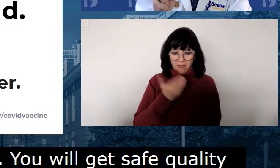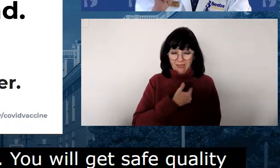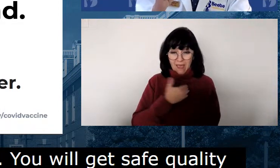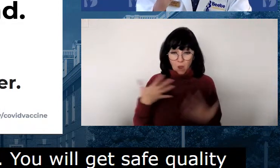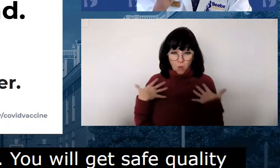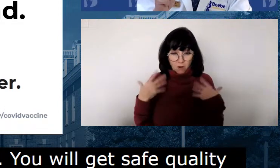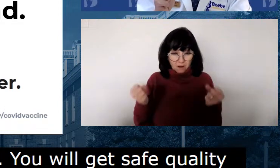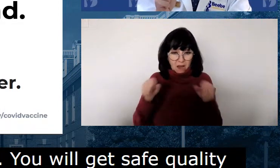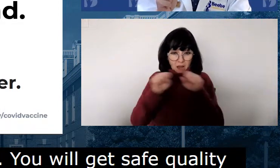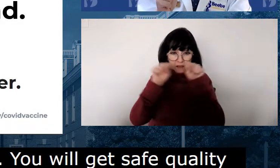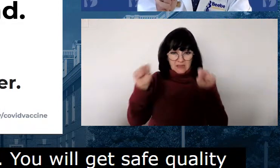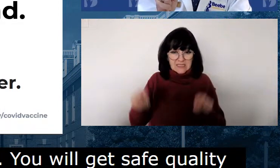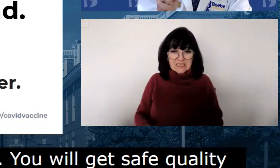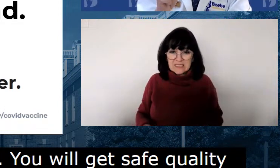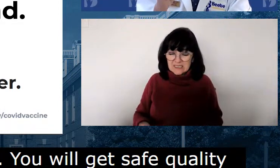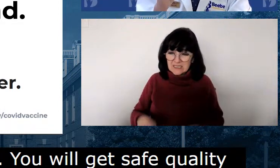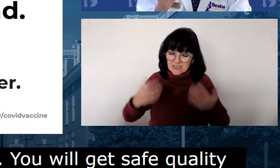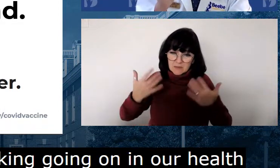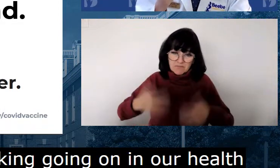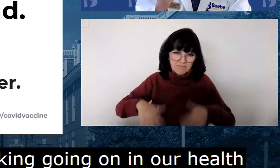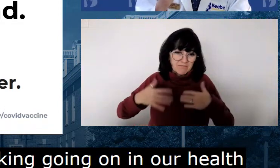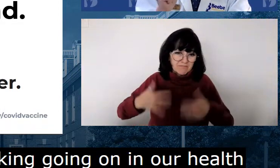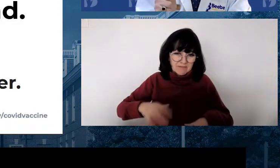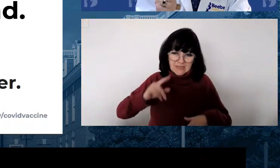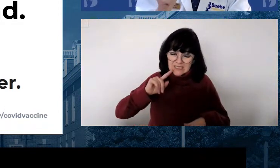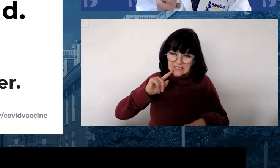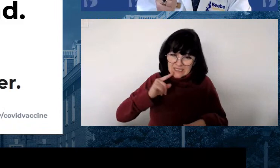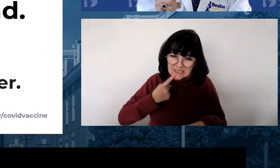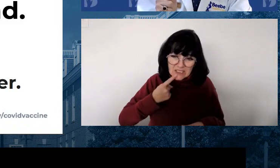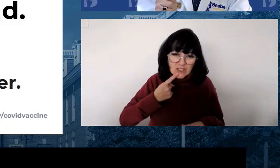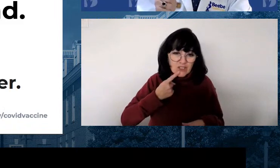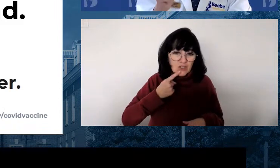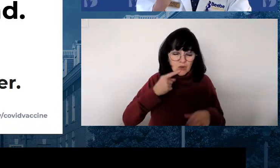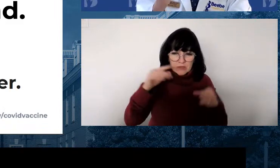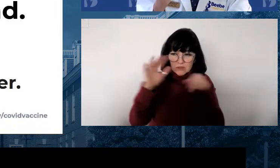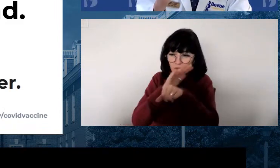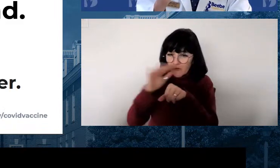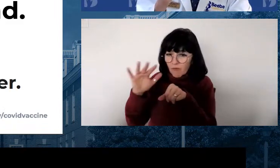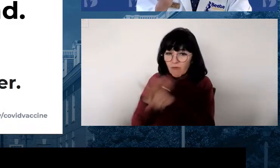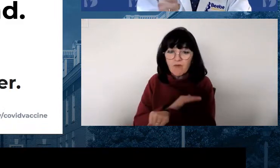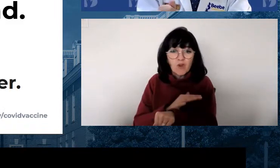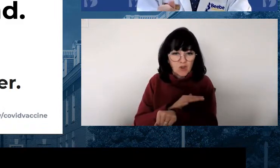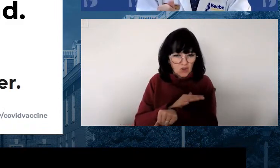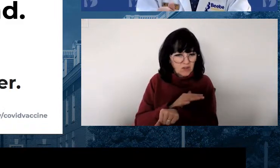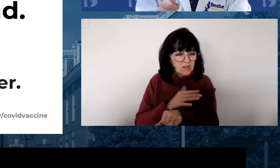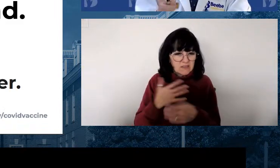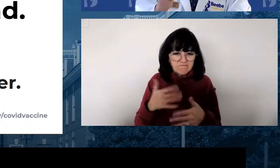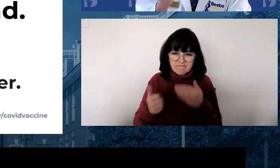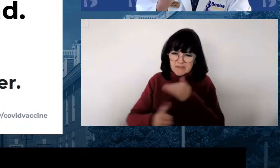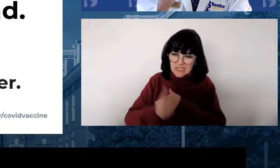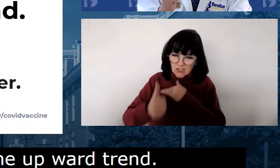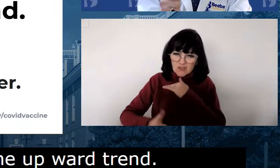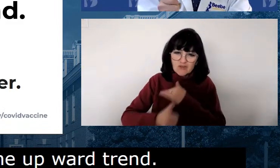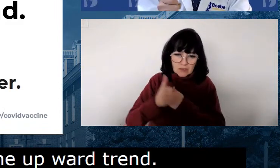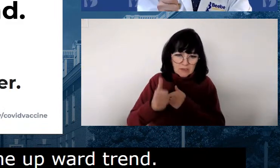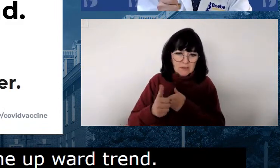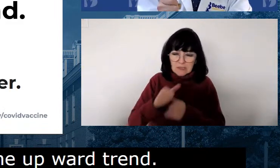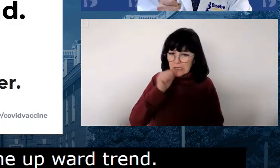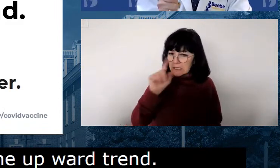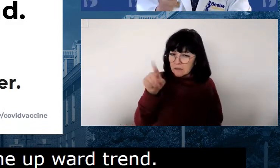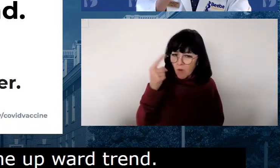help to decrease this upward trend. Please continue to get vaccinated. And by the way, that's not just COVID, but also the